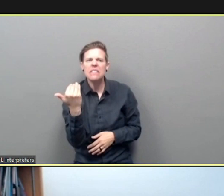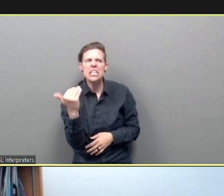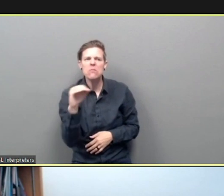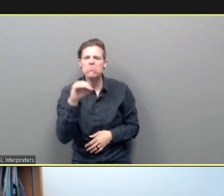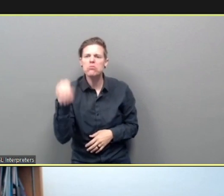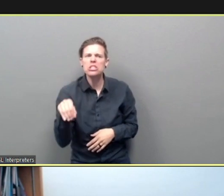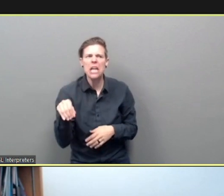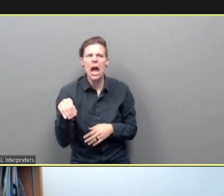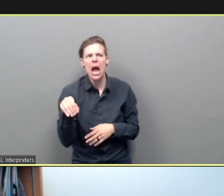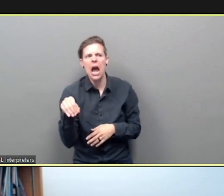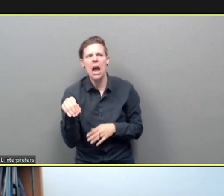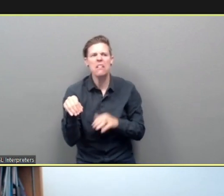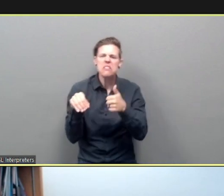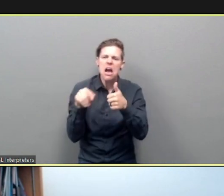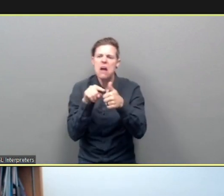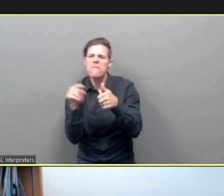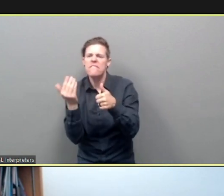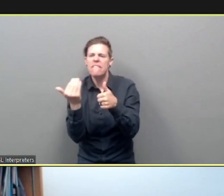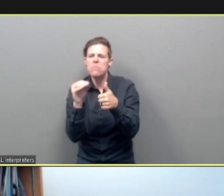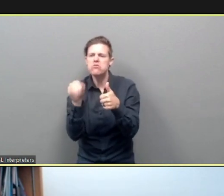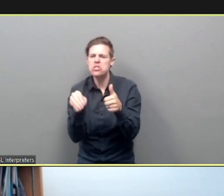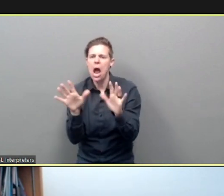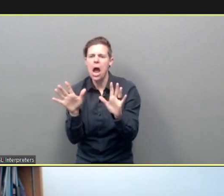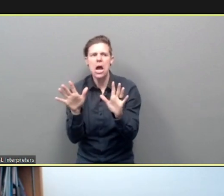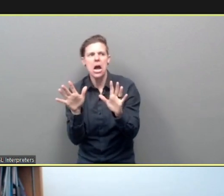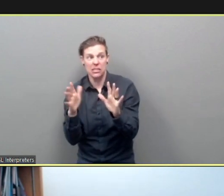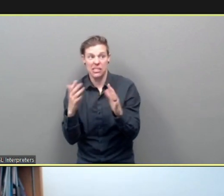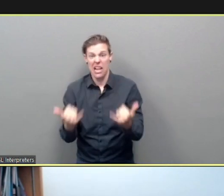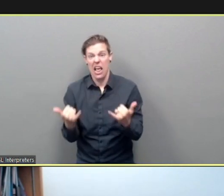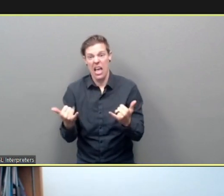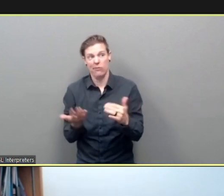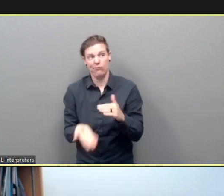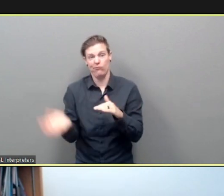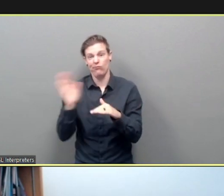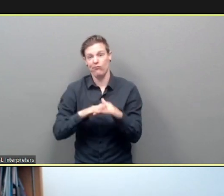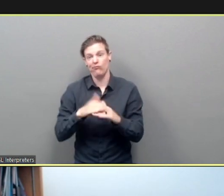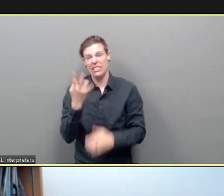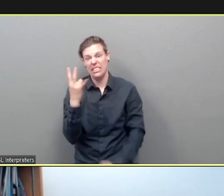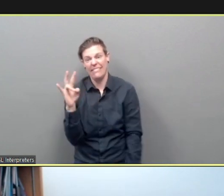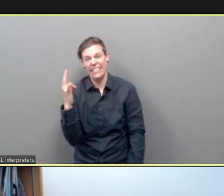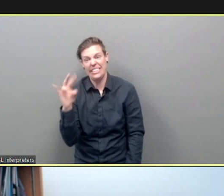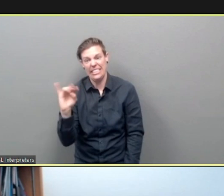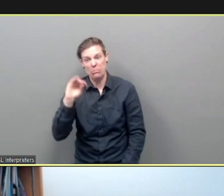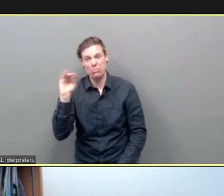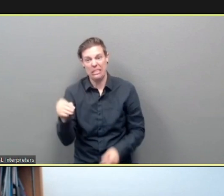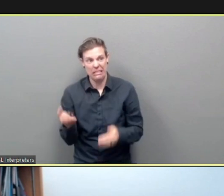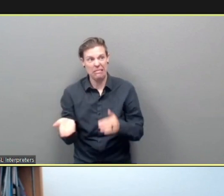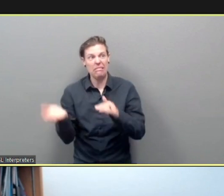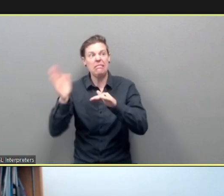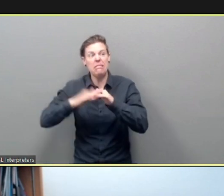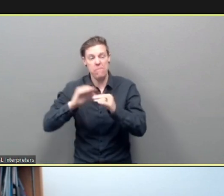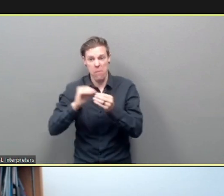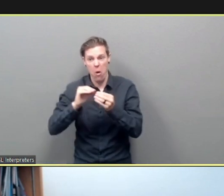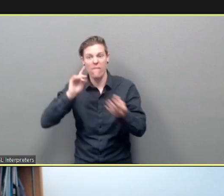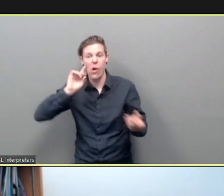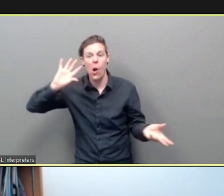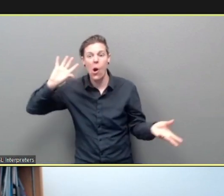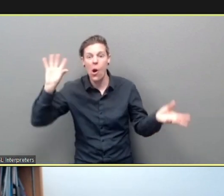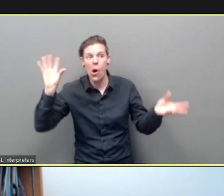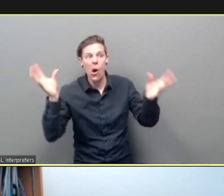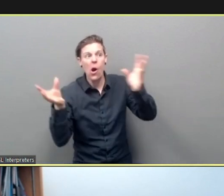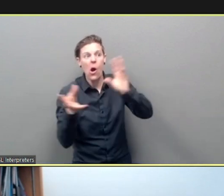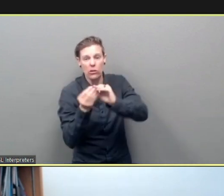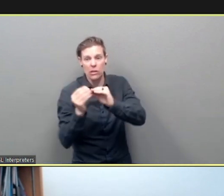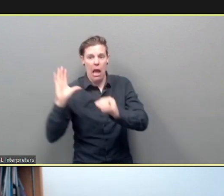10 to 15%. Now it's up to 17% of our total cases or cumulative cases over the